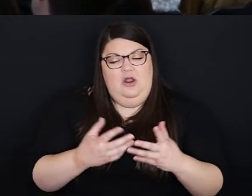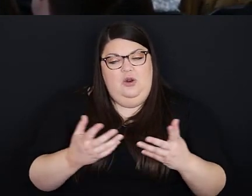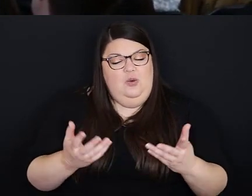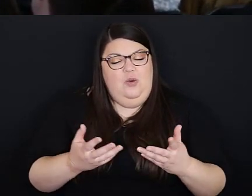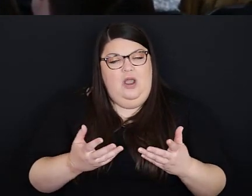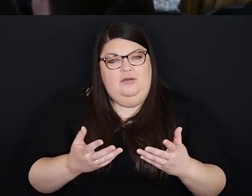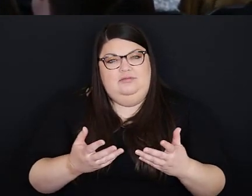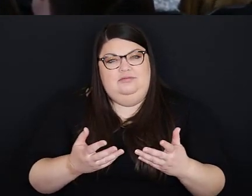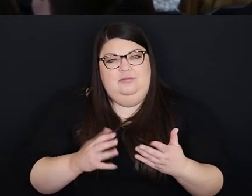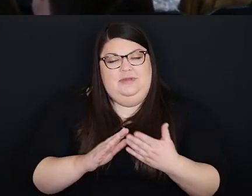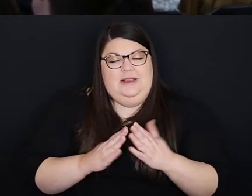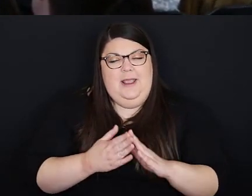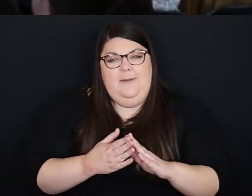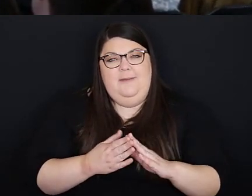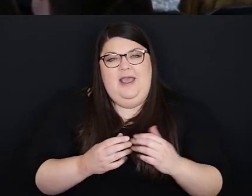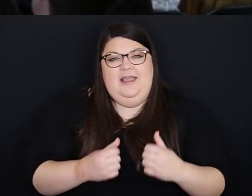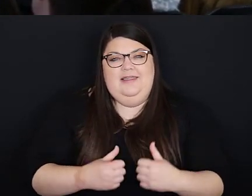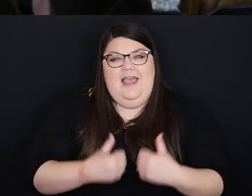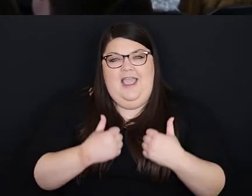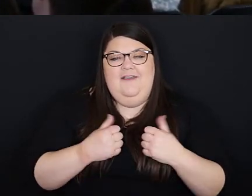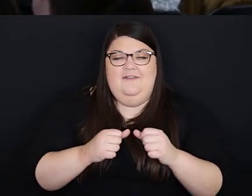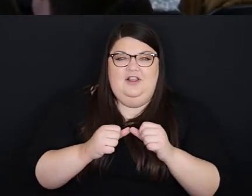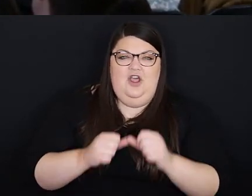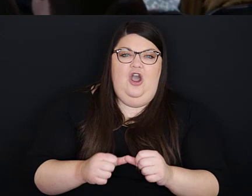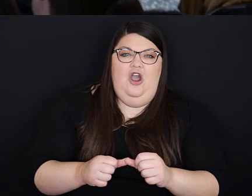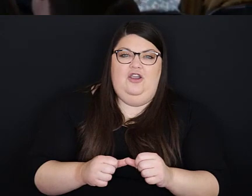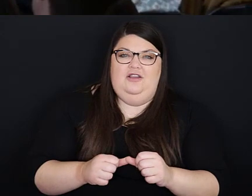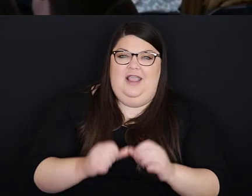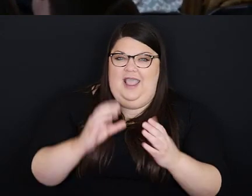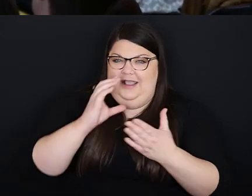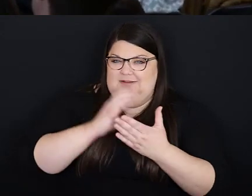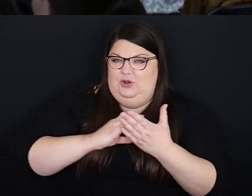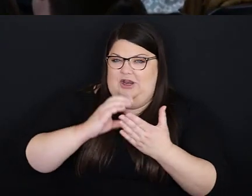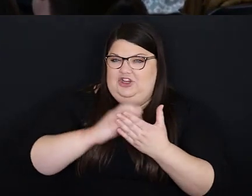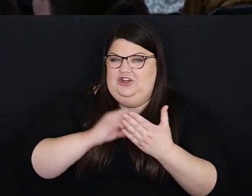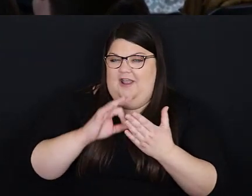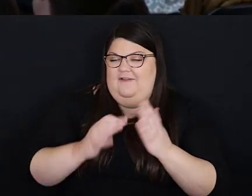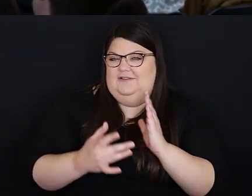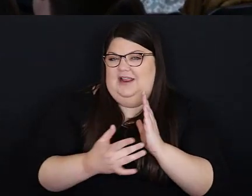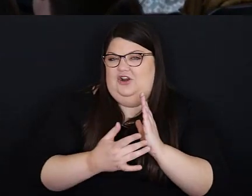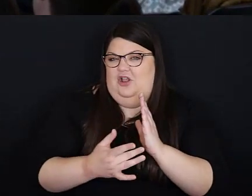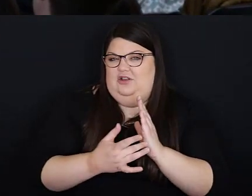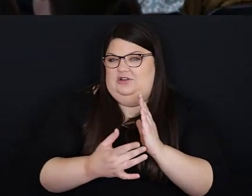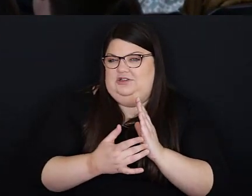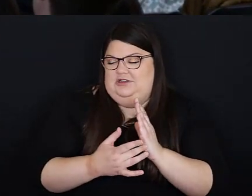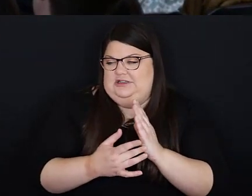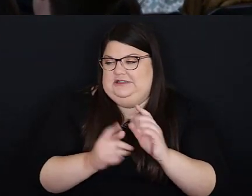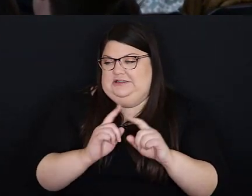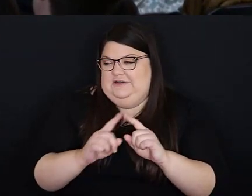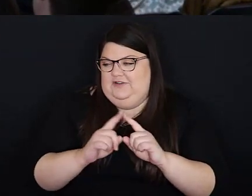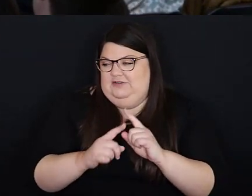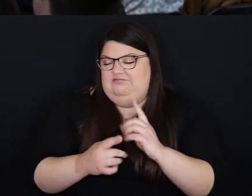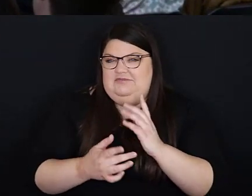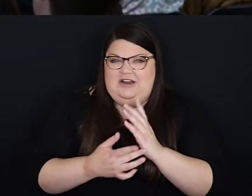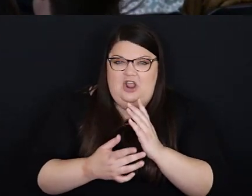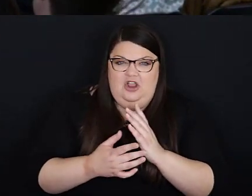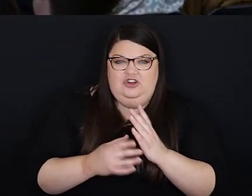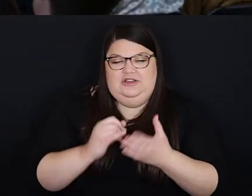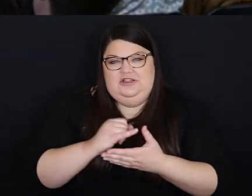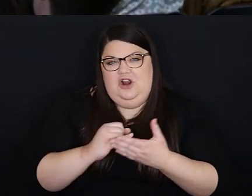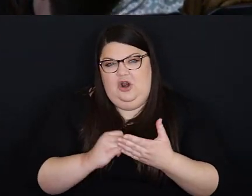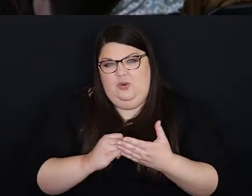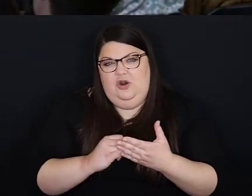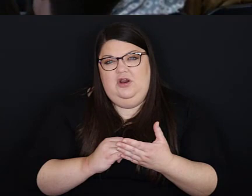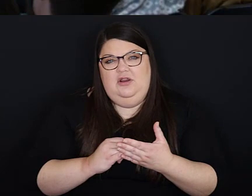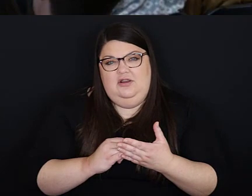would become a sort of lifelong exploration of technology and certain different technologies and artwork, which